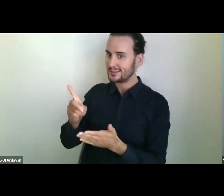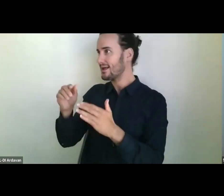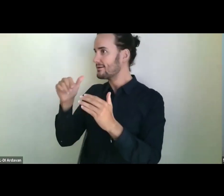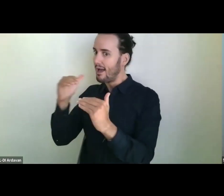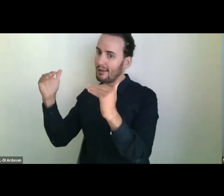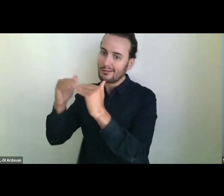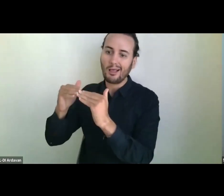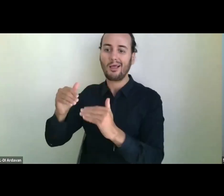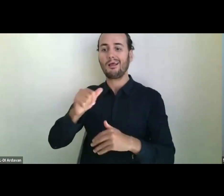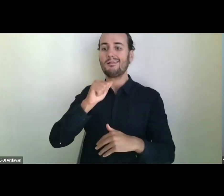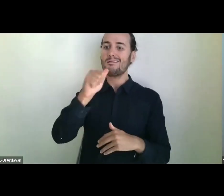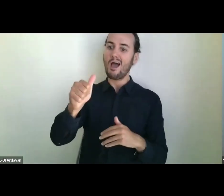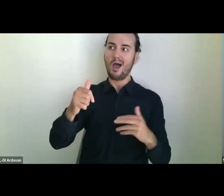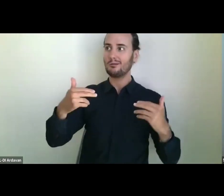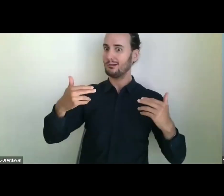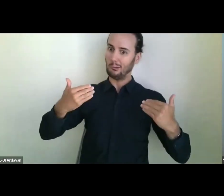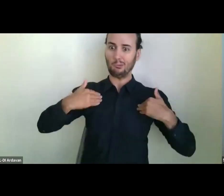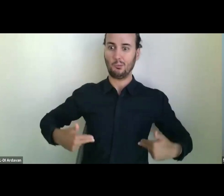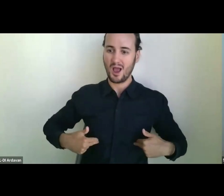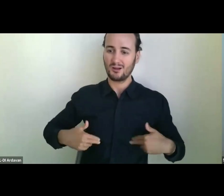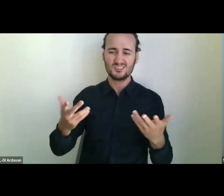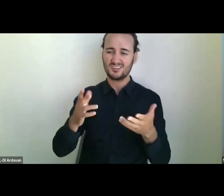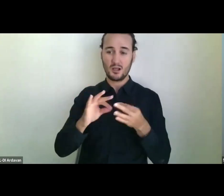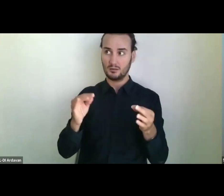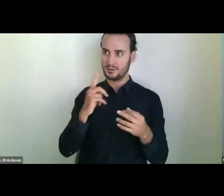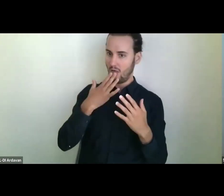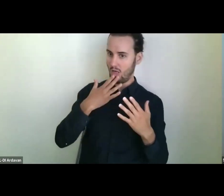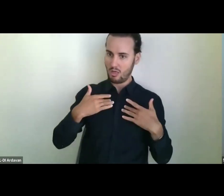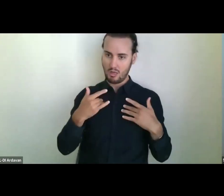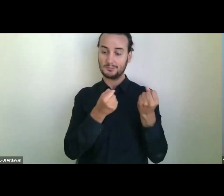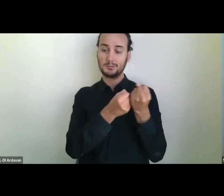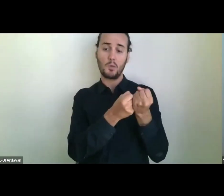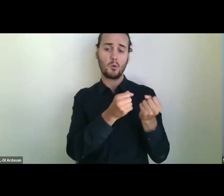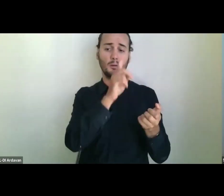shock evidences faith in the IOF's humanity, despite over